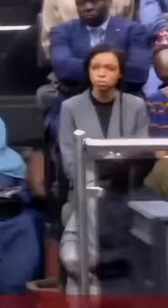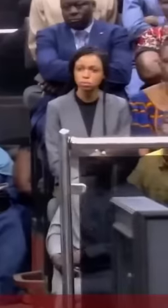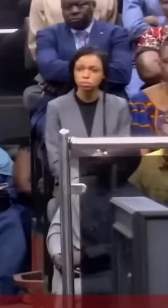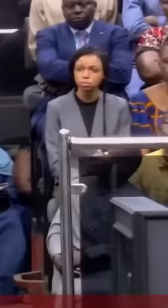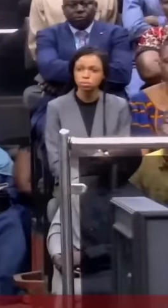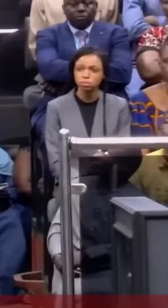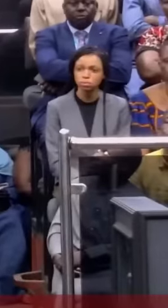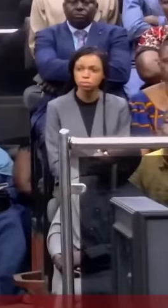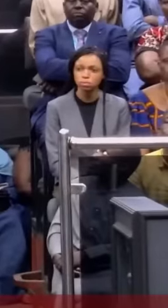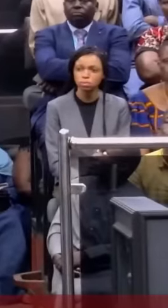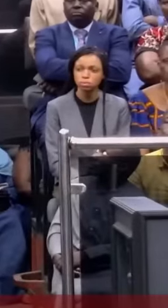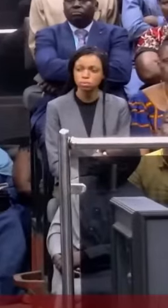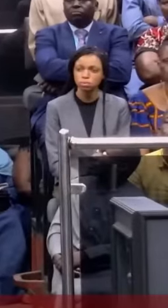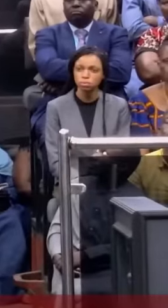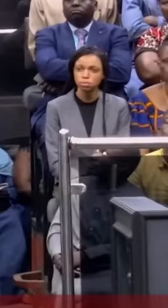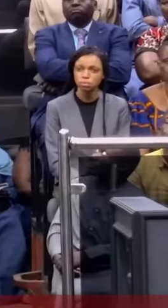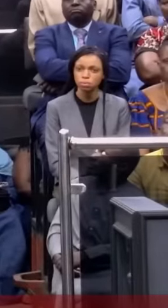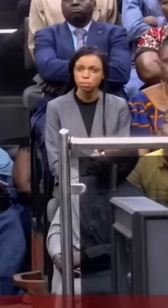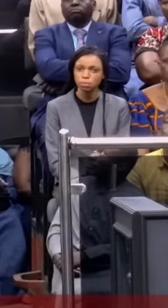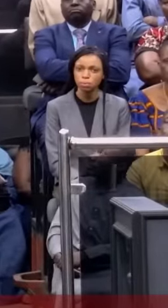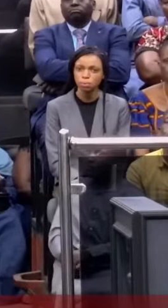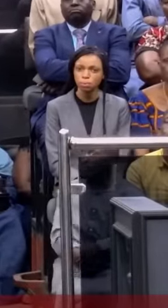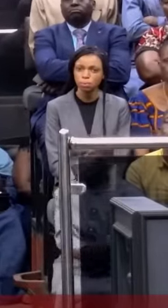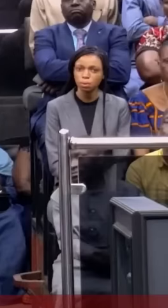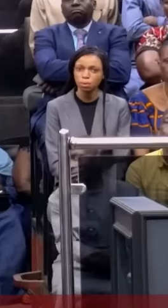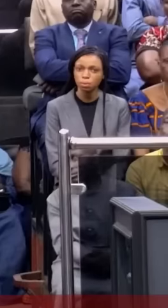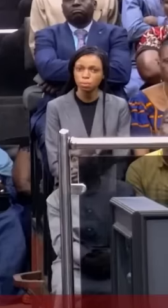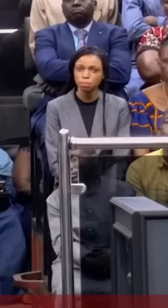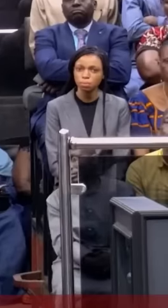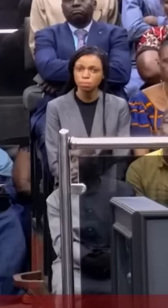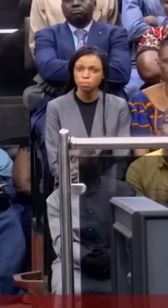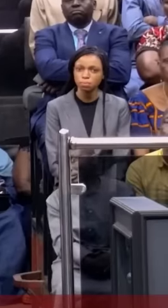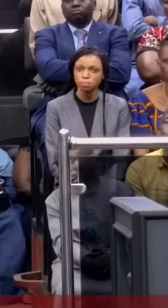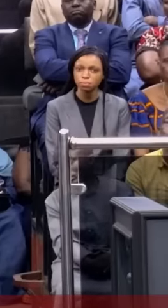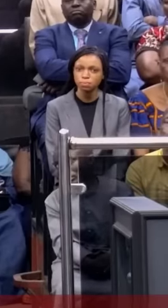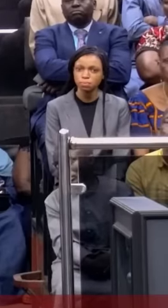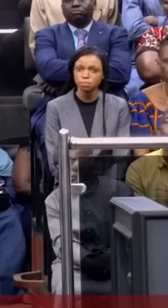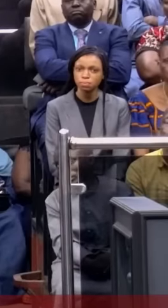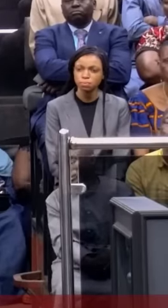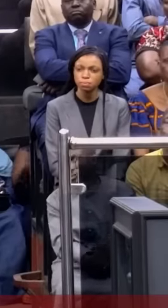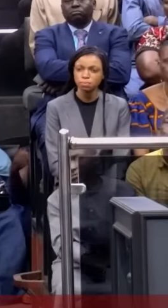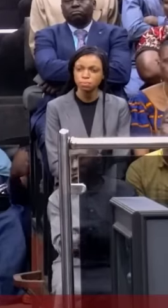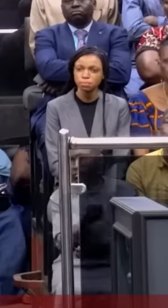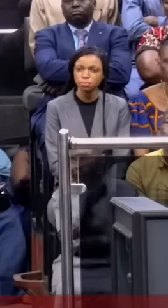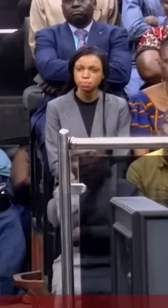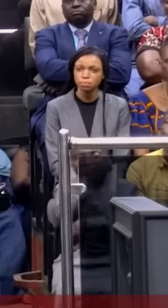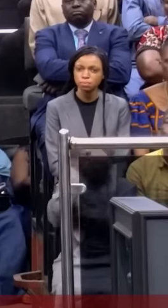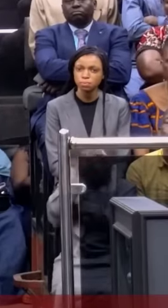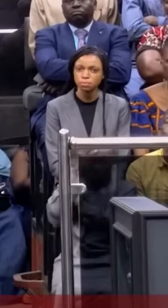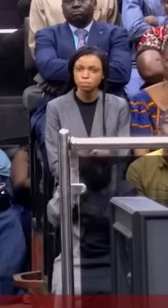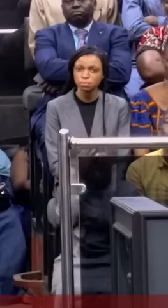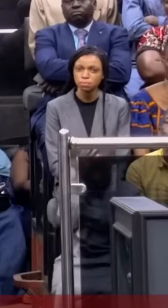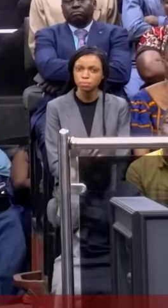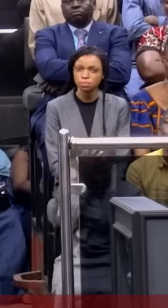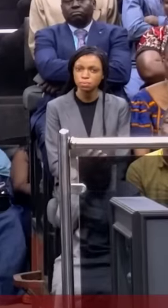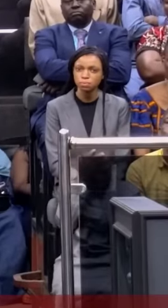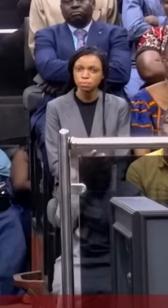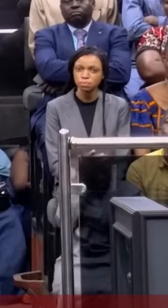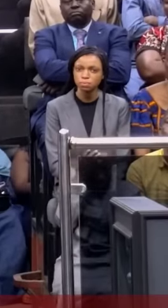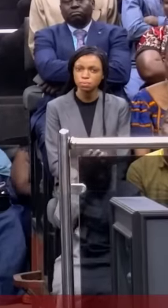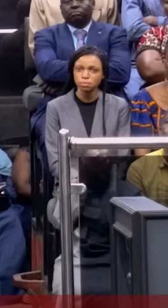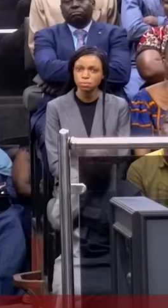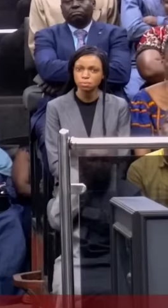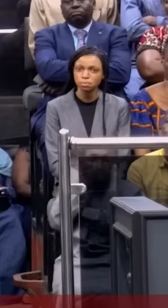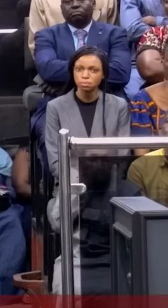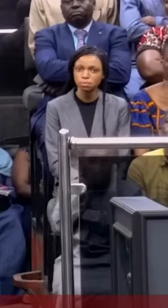longer functioning and this left hand they took something where blood they gush